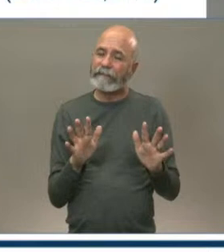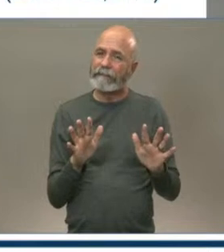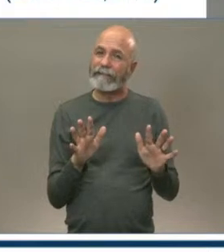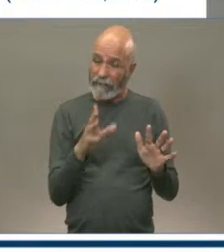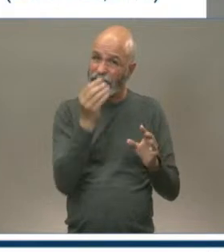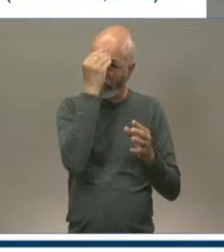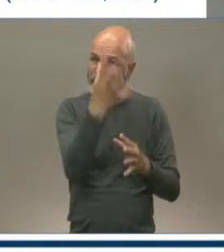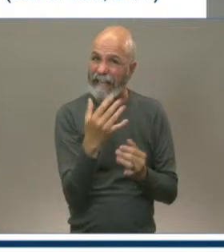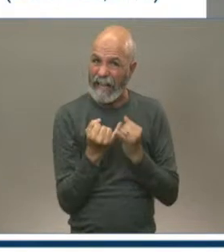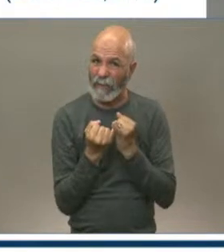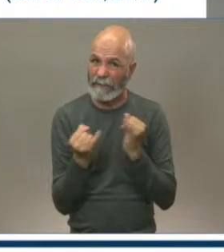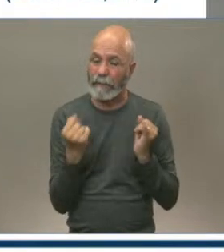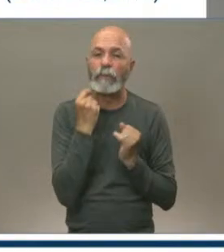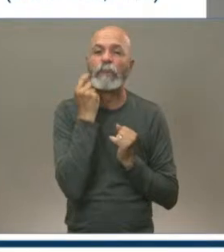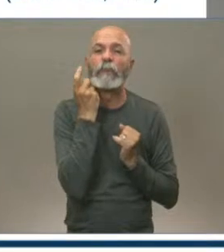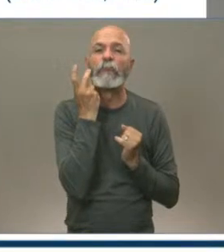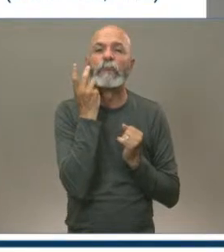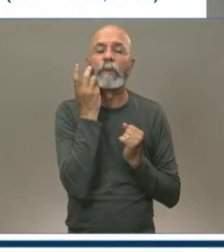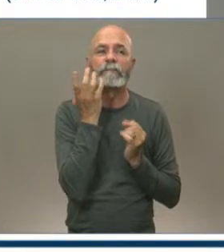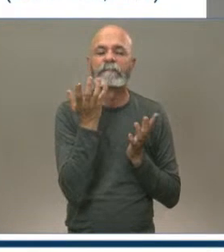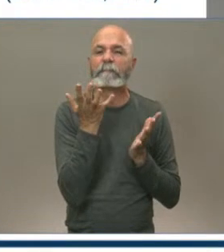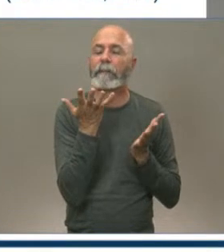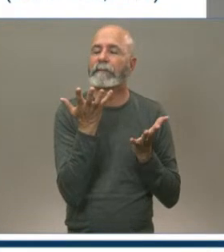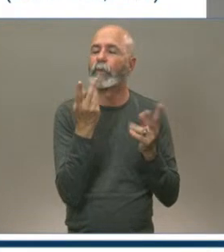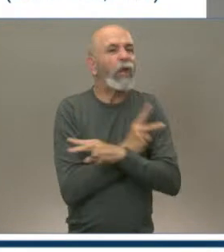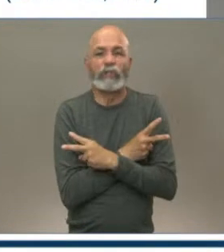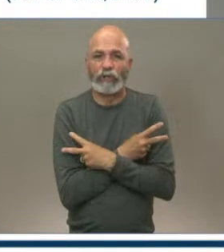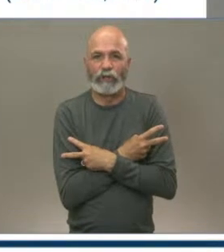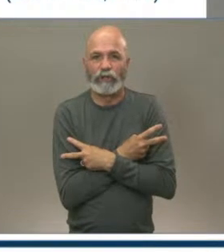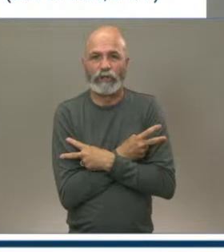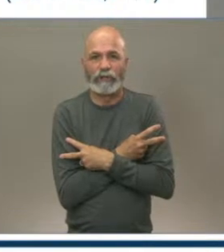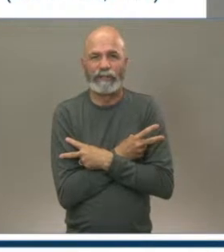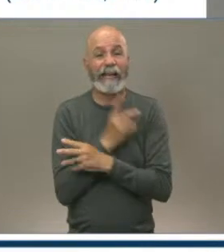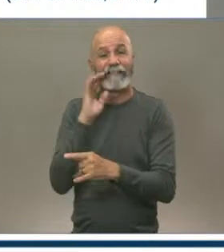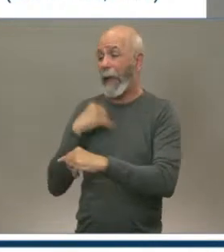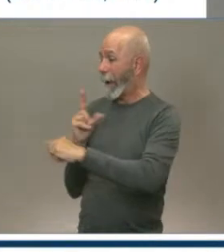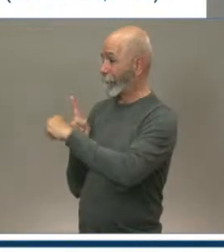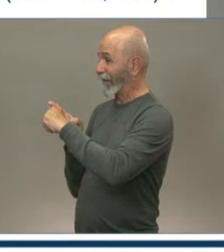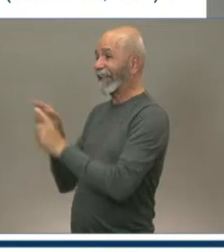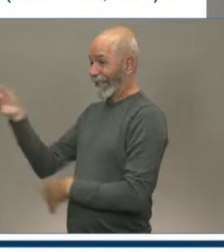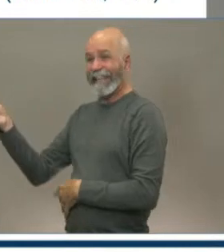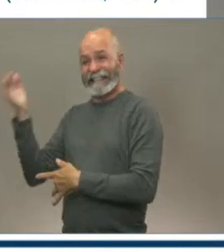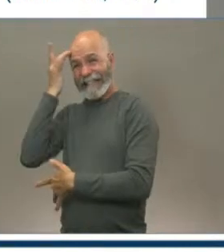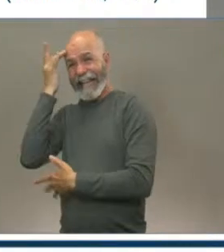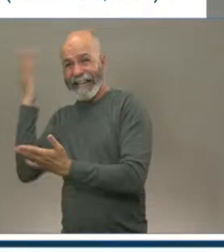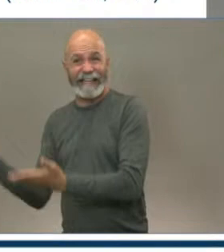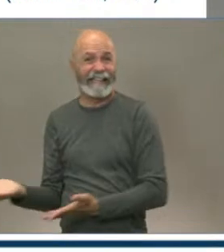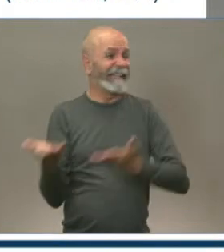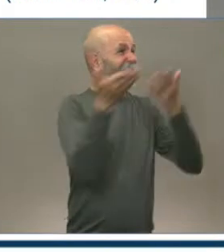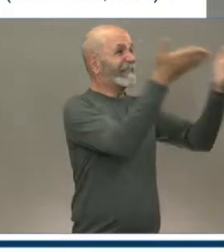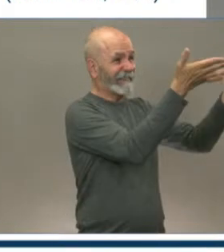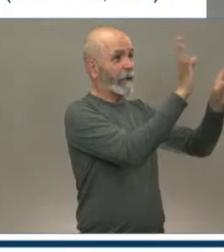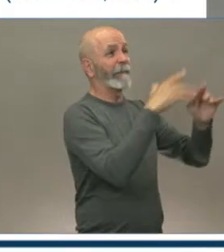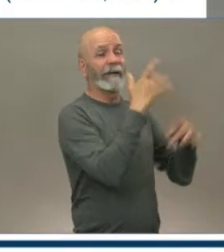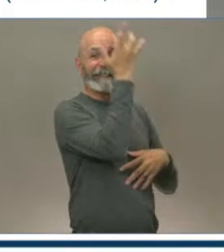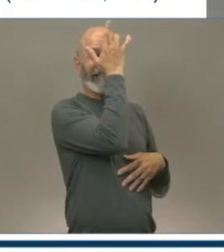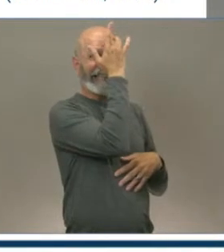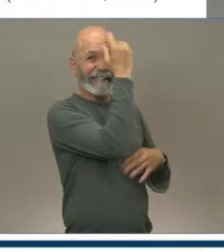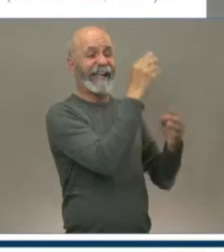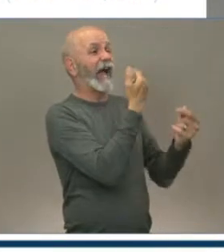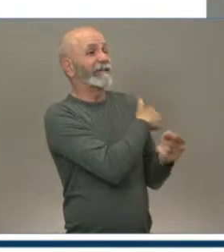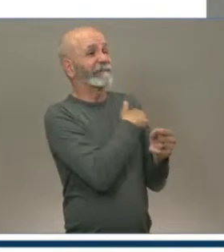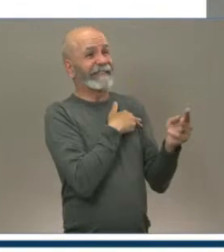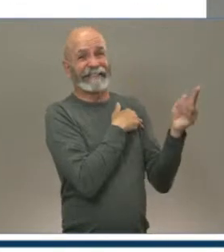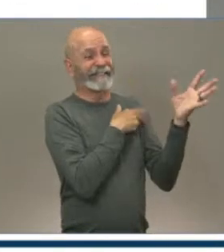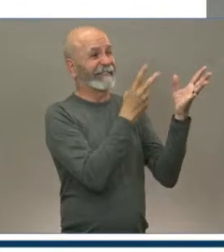days ahead. There is always a lag between cases and severe illness, and hospitalizations may still increase even